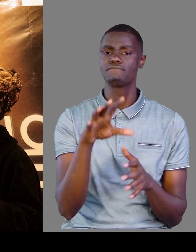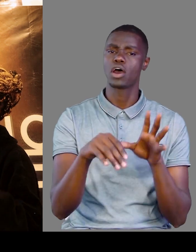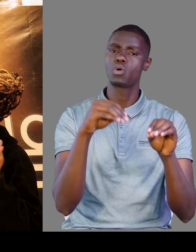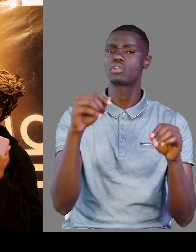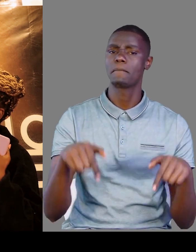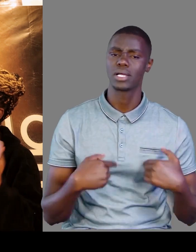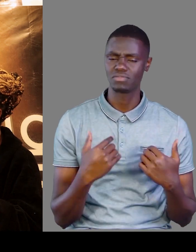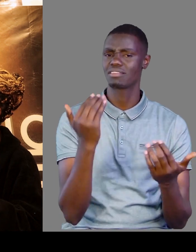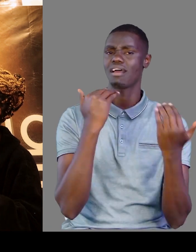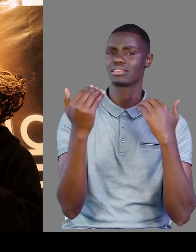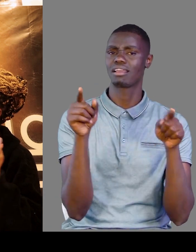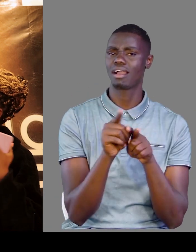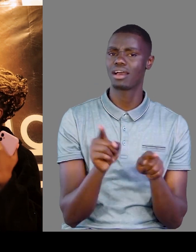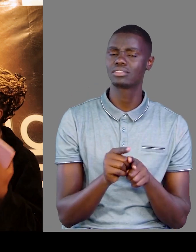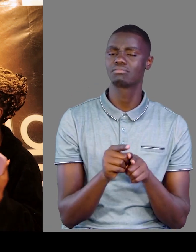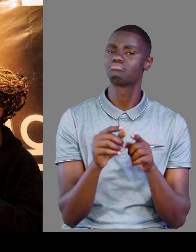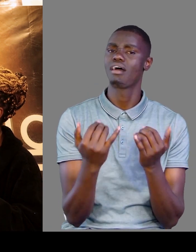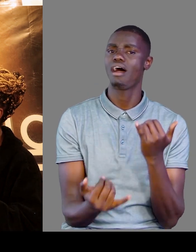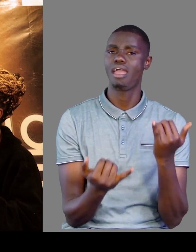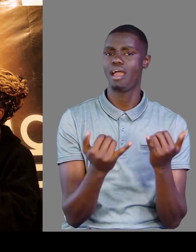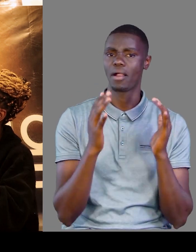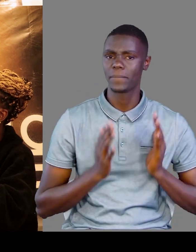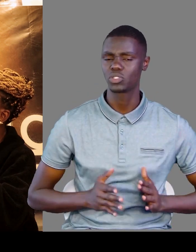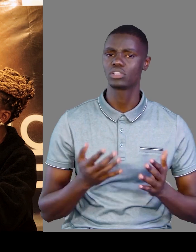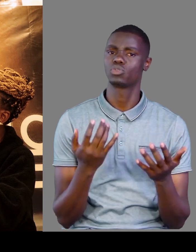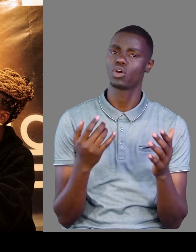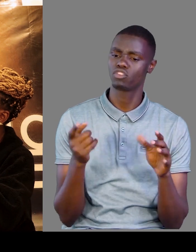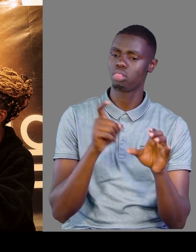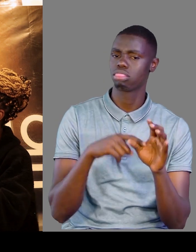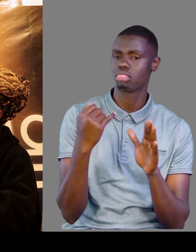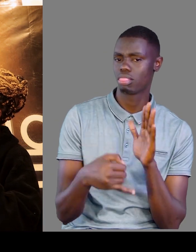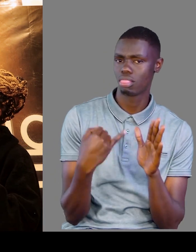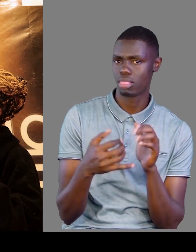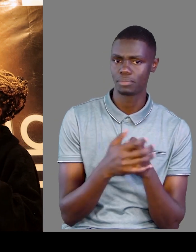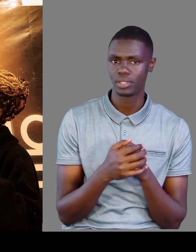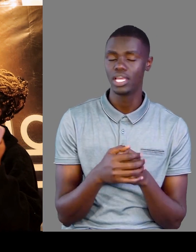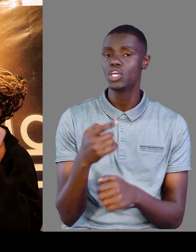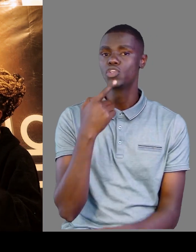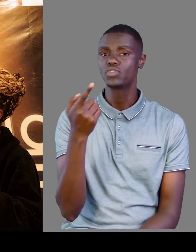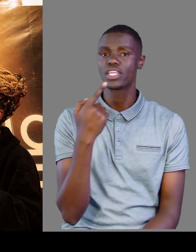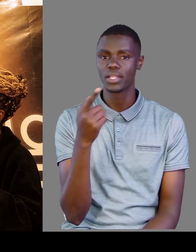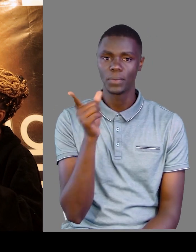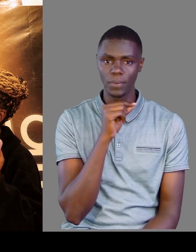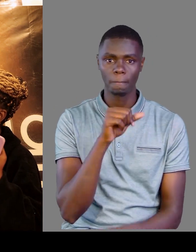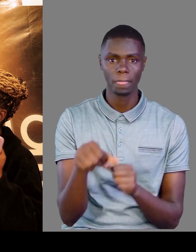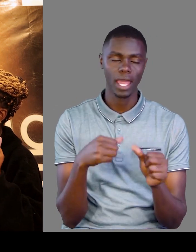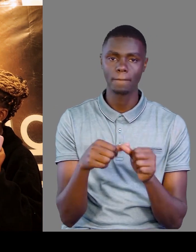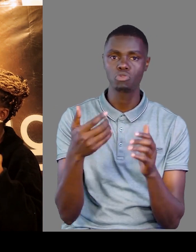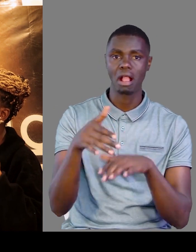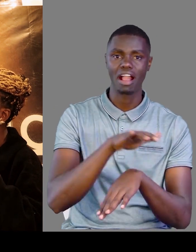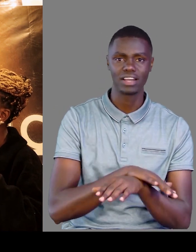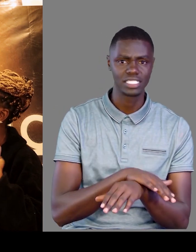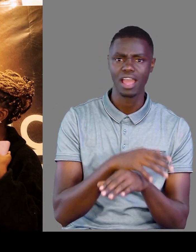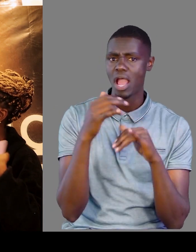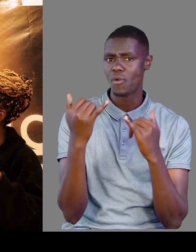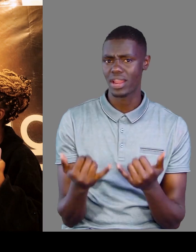young person who is even joining the industry and is trying to figure it out. During the pod, you mentioned something to do with purpose. And I feel like